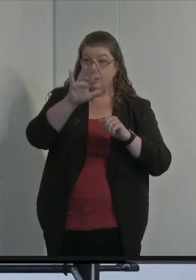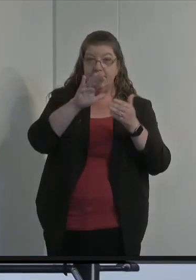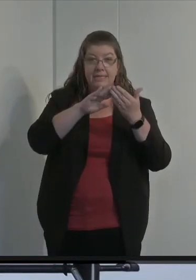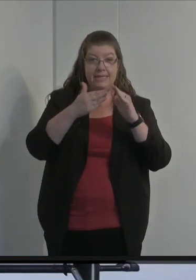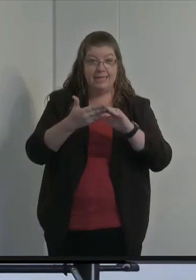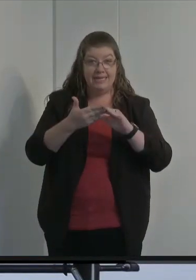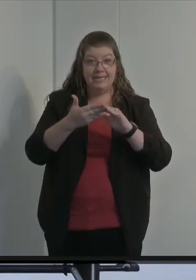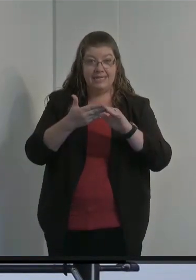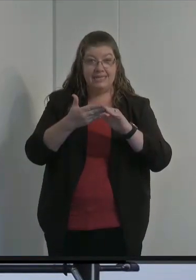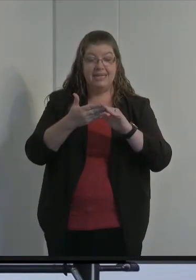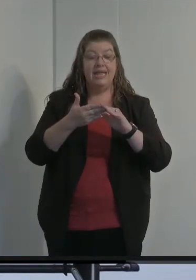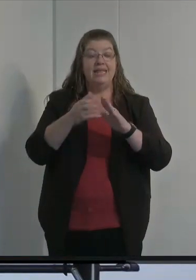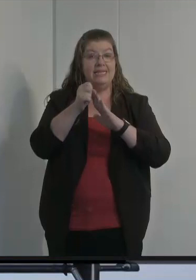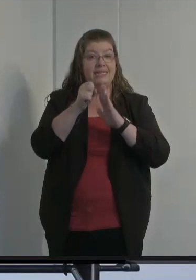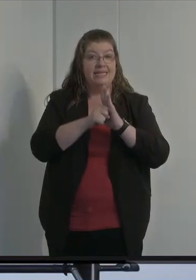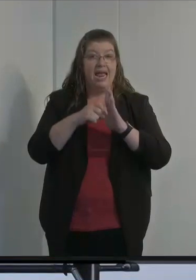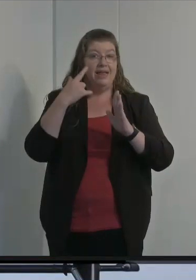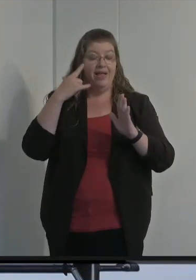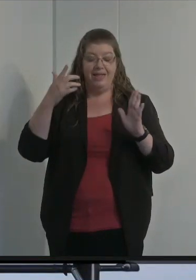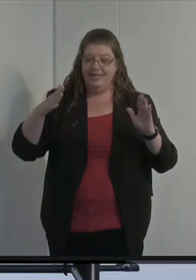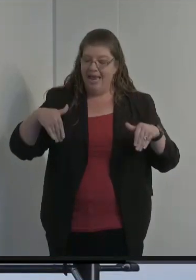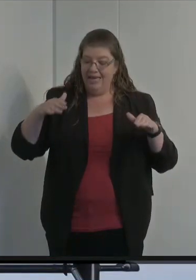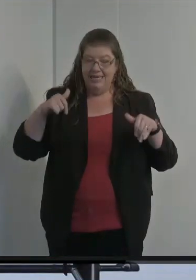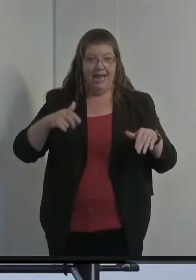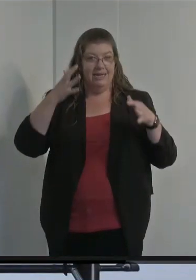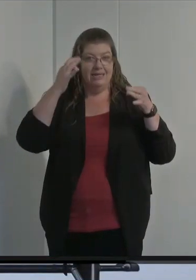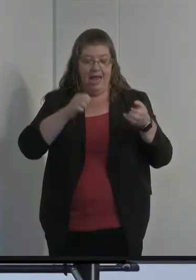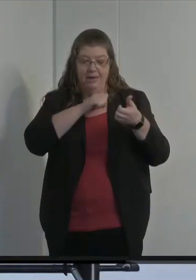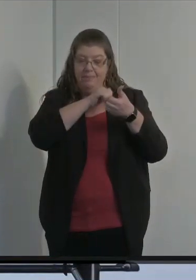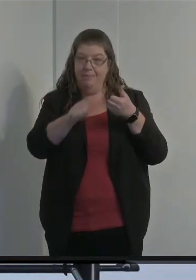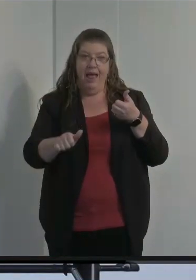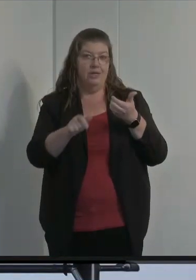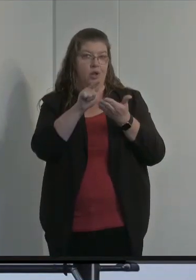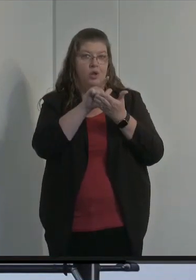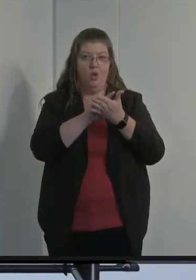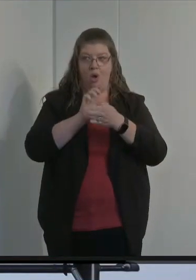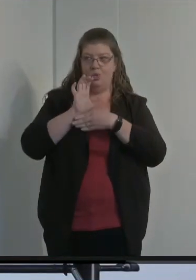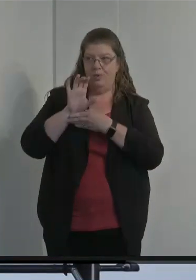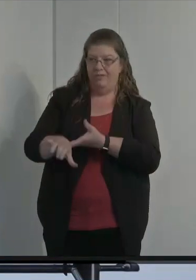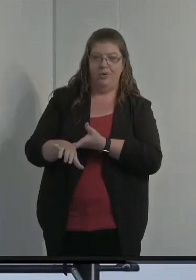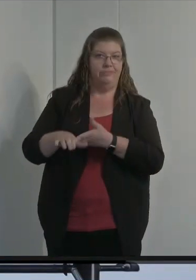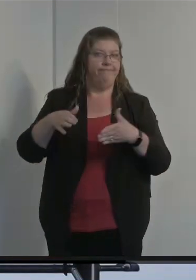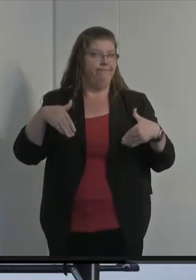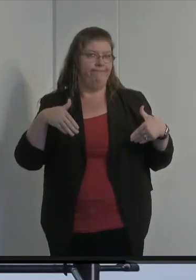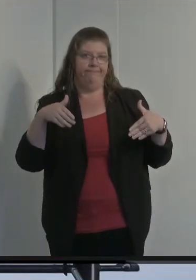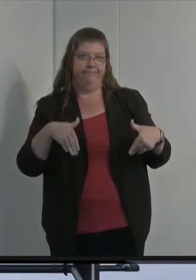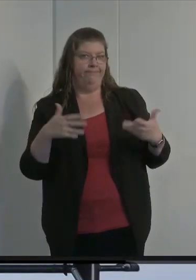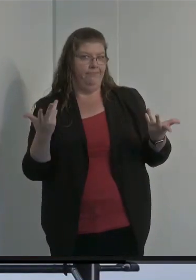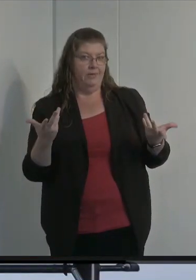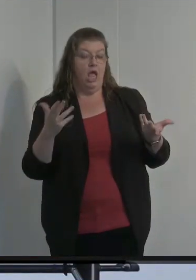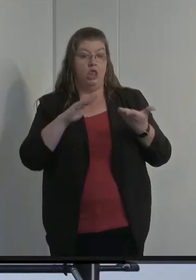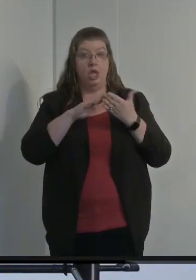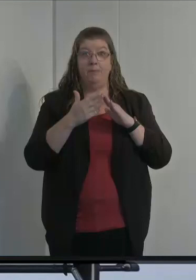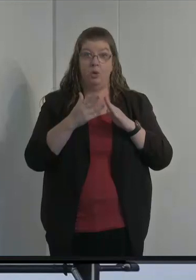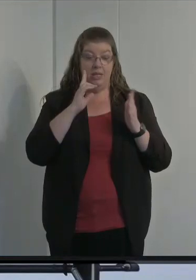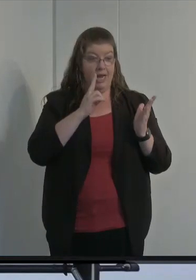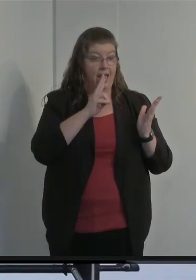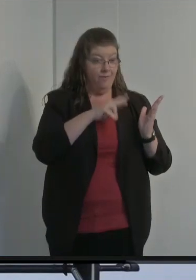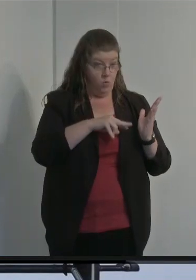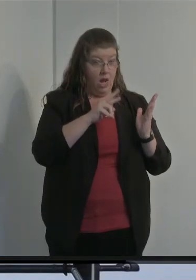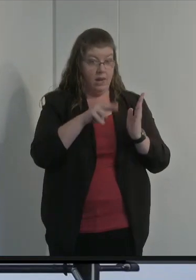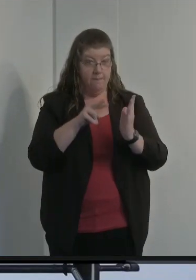jurisdictions around the state of California have not moved into an enforcement posture. The communities that I've read about that